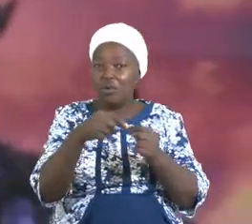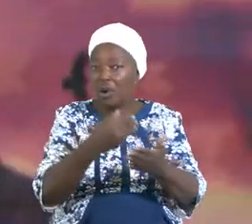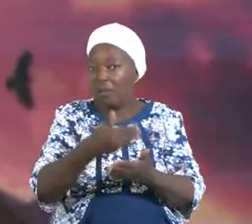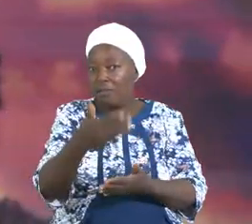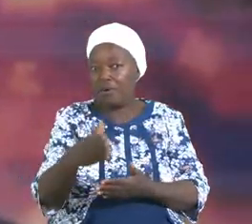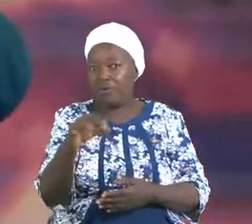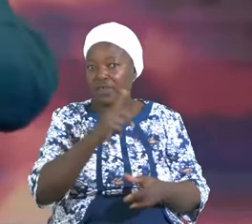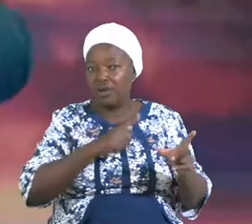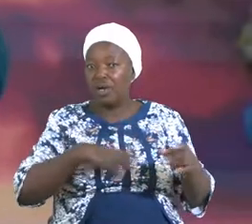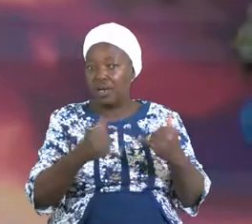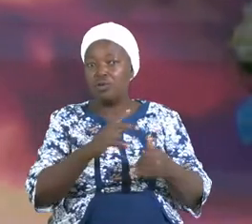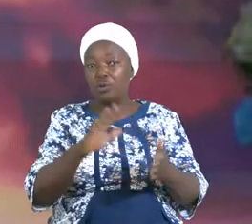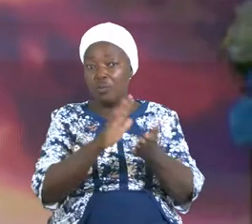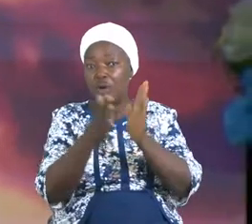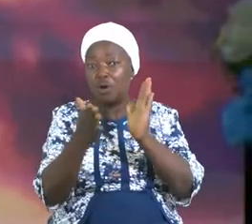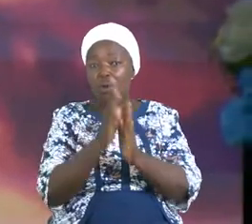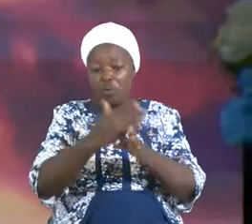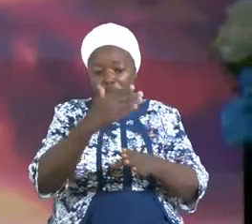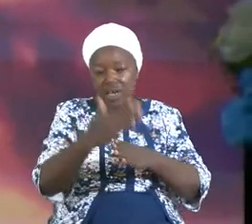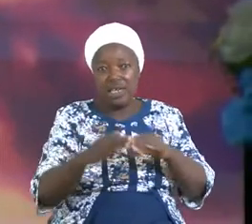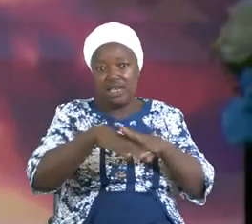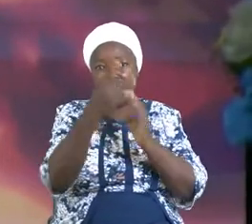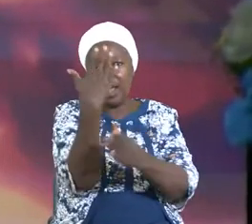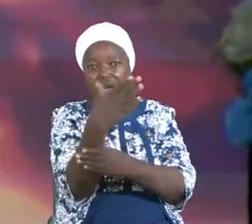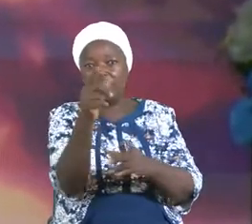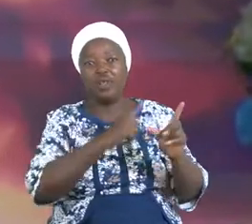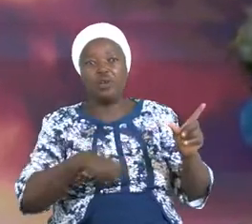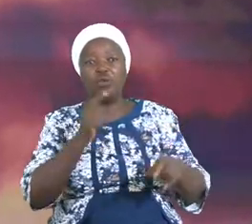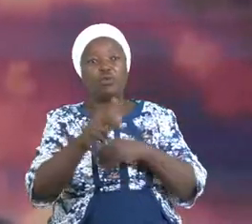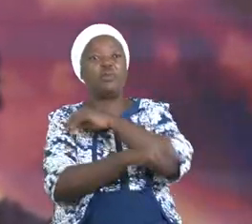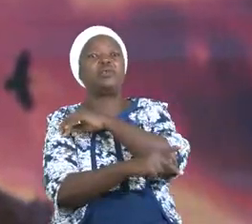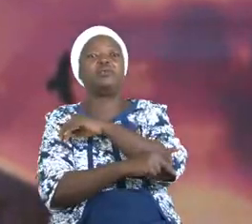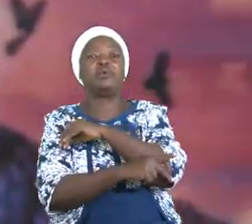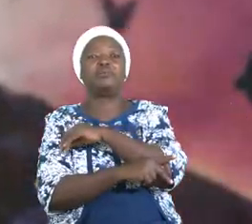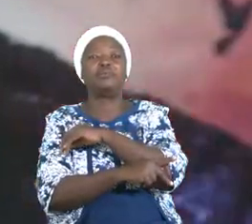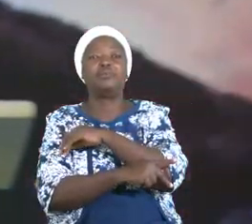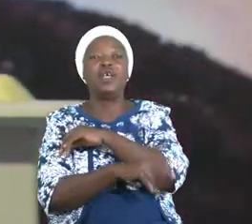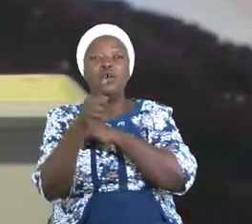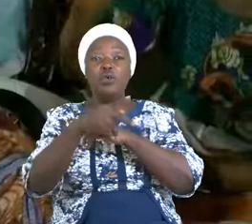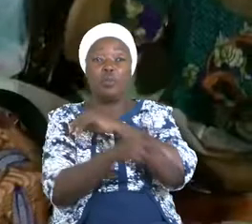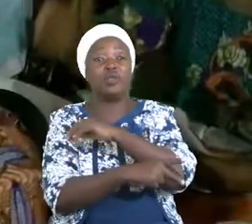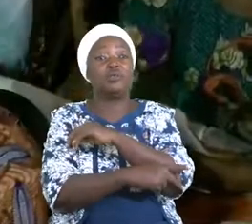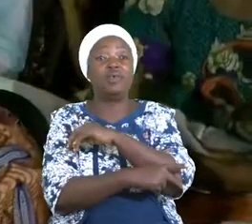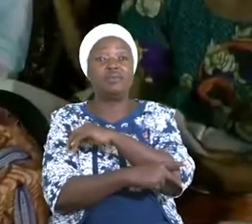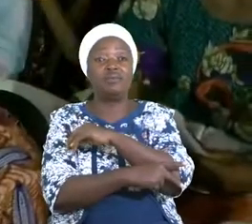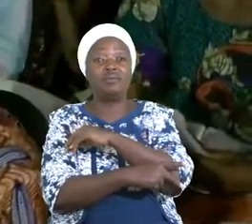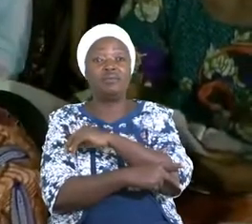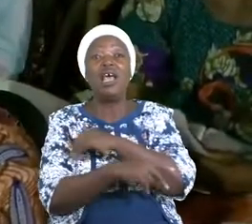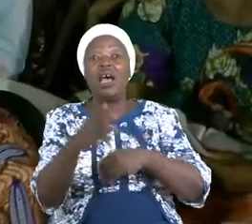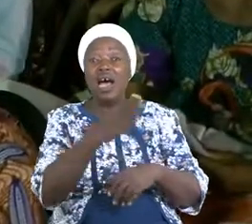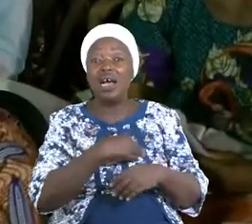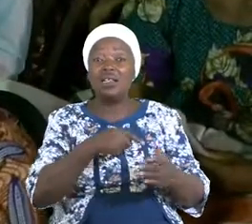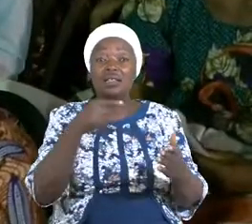now in the hand of the Lord, you pass over. You pass over. And